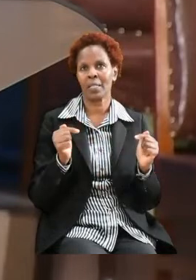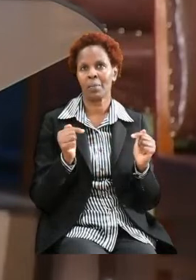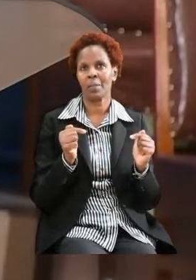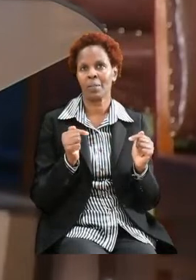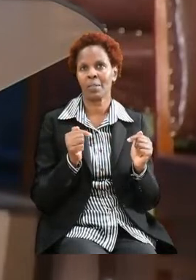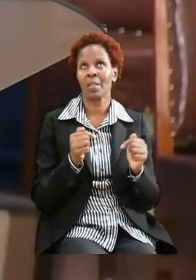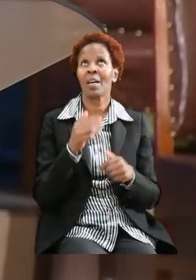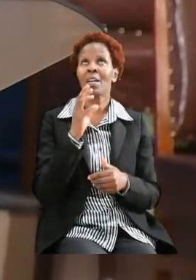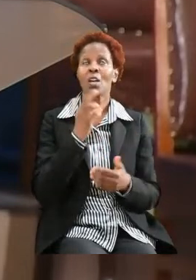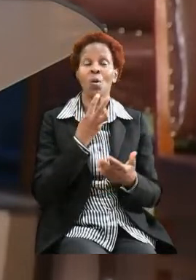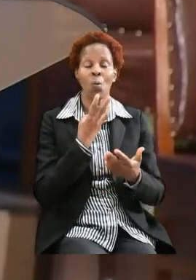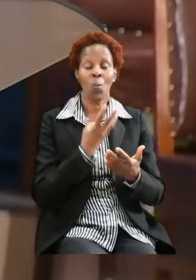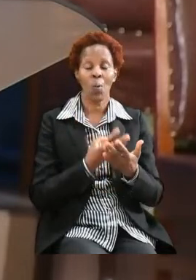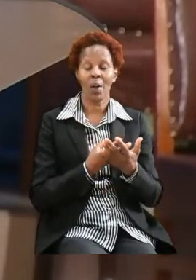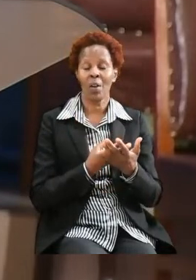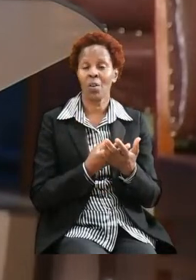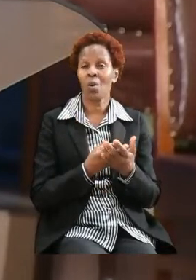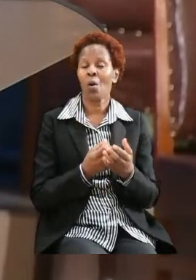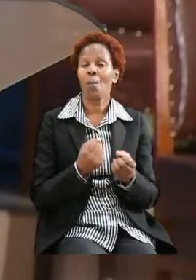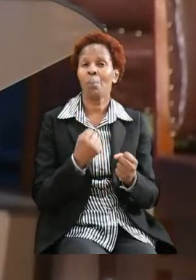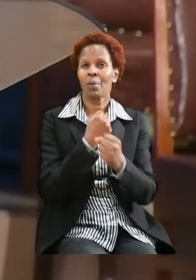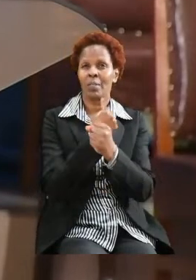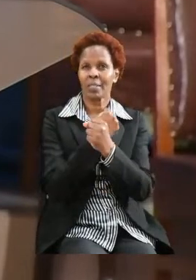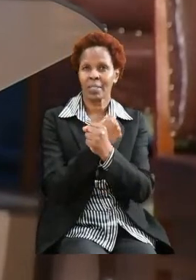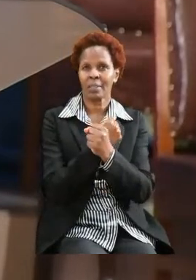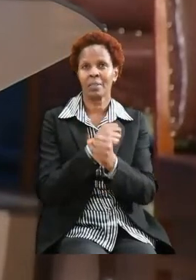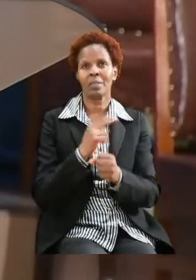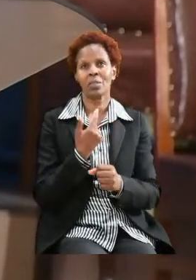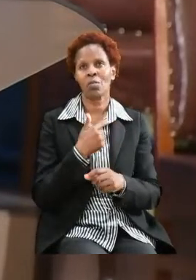will protect us through the darkest moments.